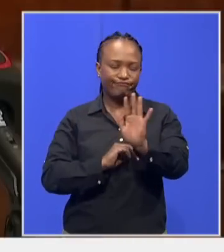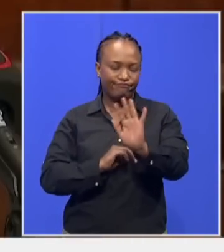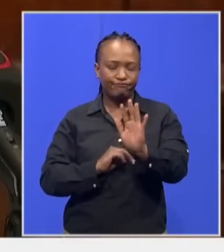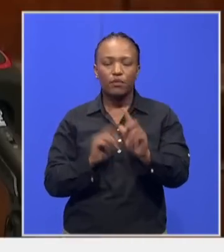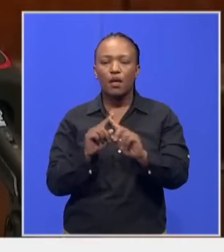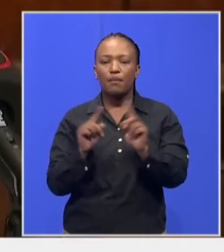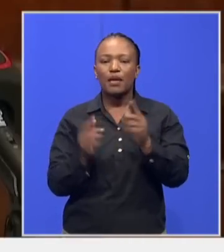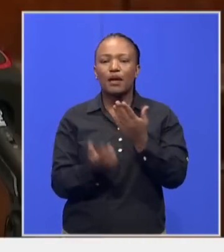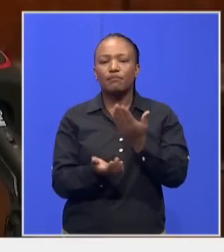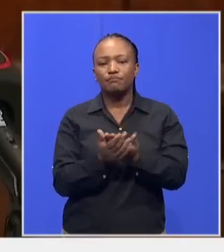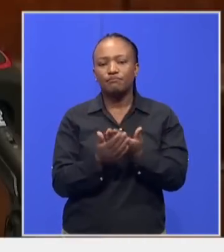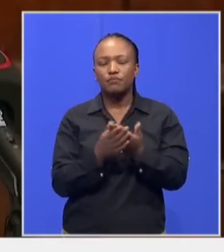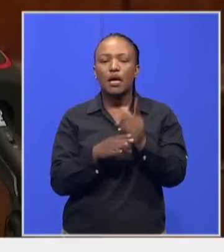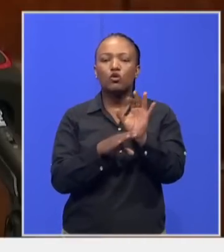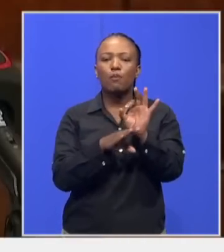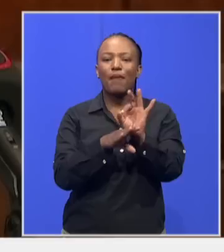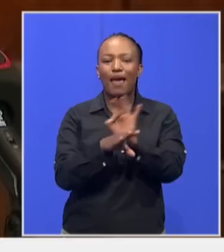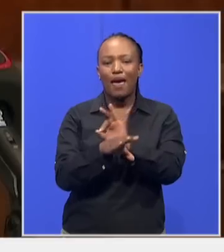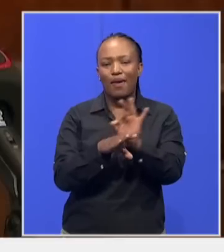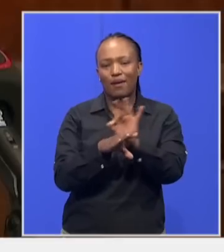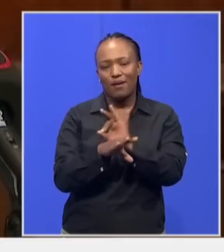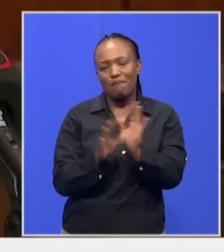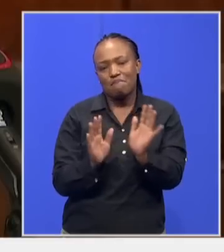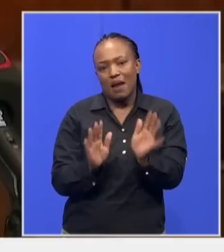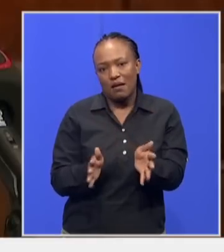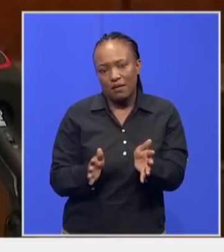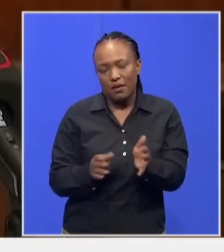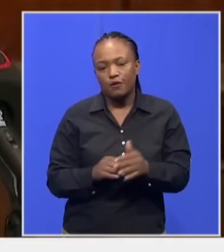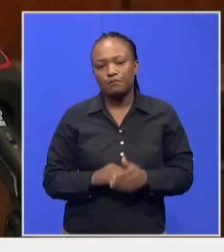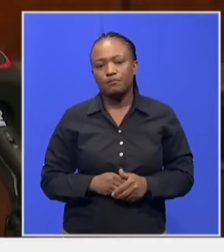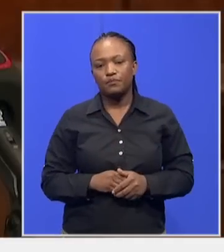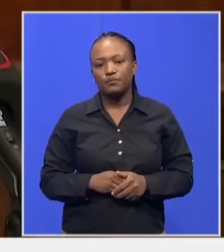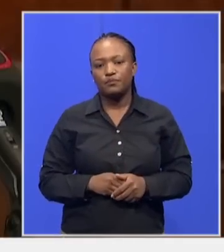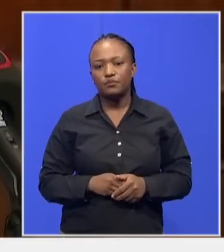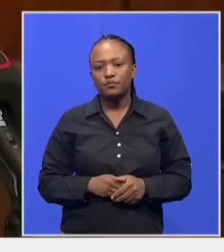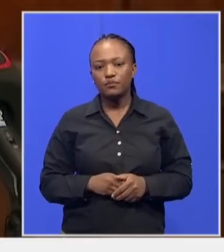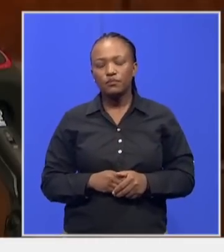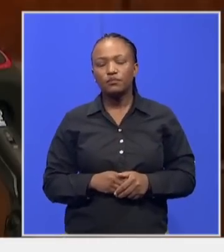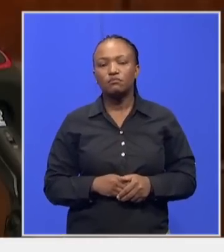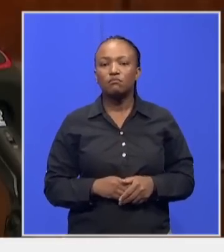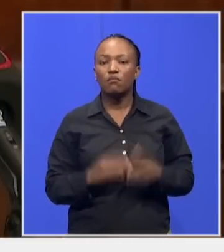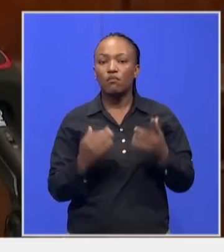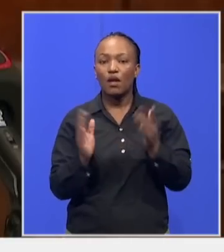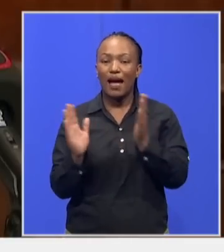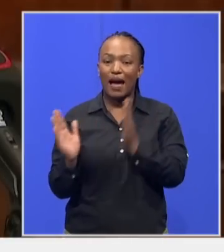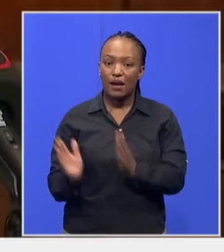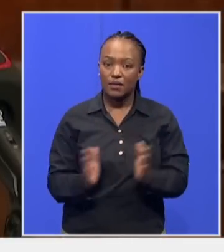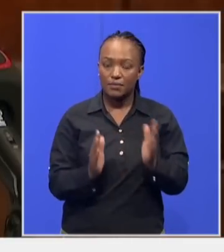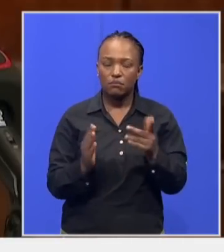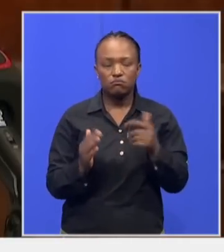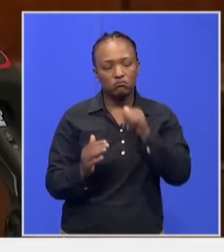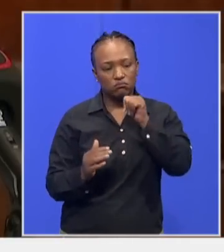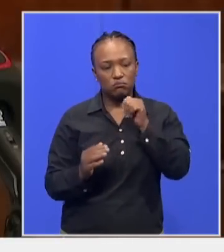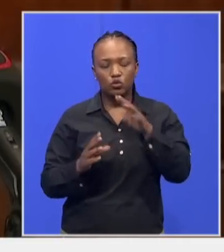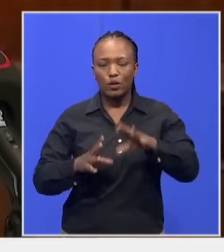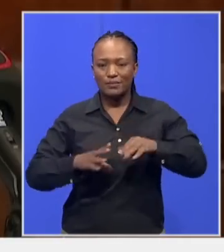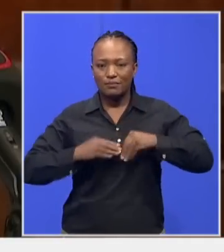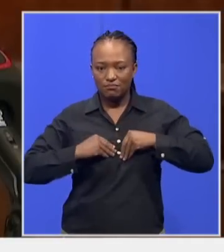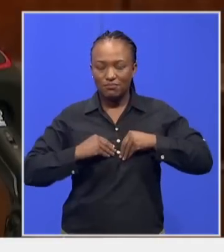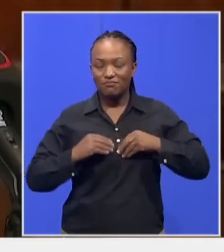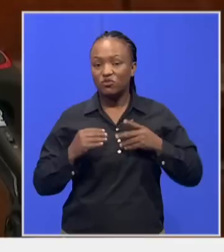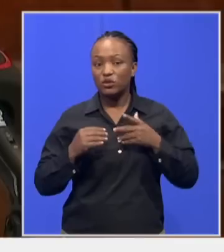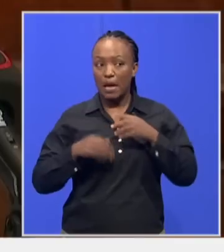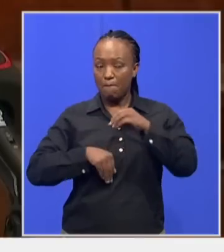the ability to plan and just foregoing, if you like, this kind of arrangement, accepting that we are faced with a